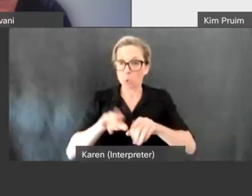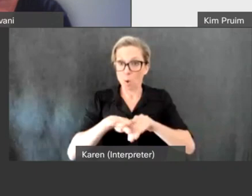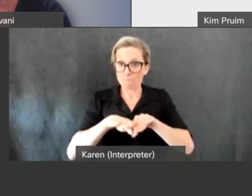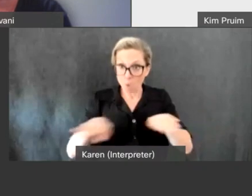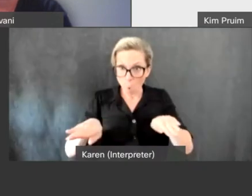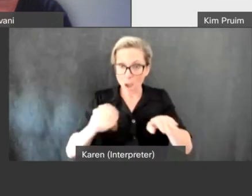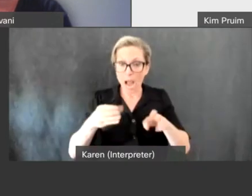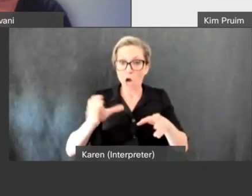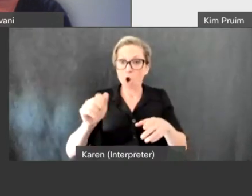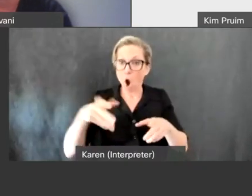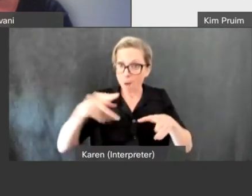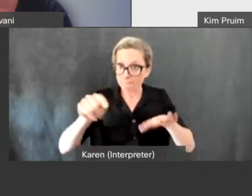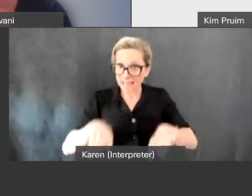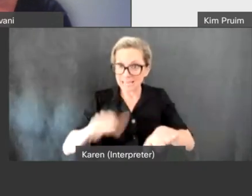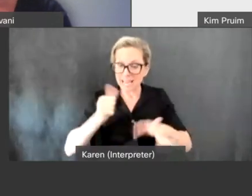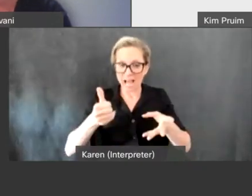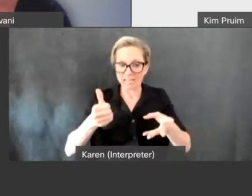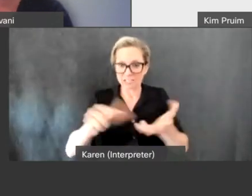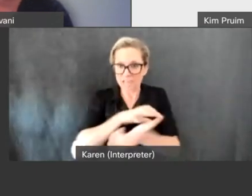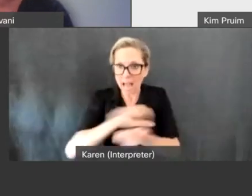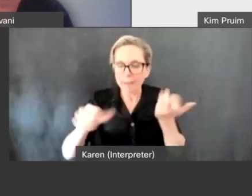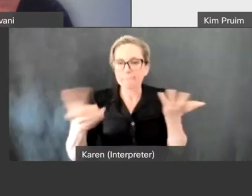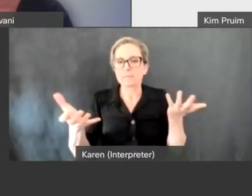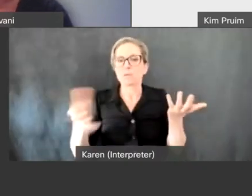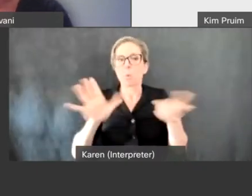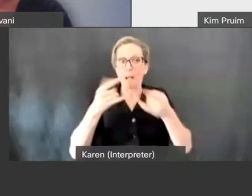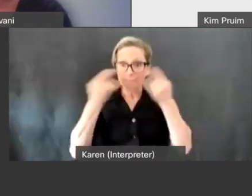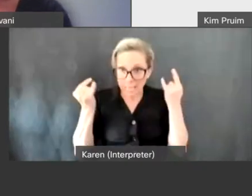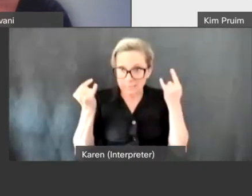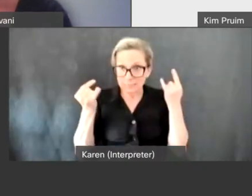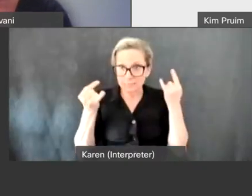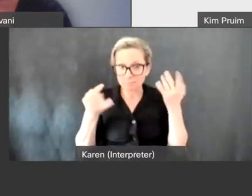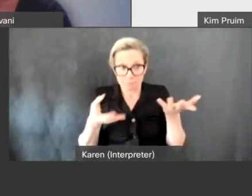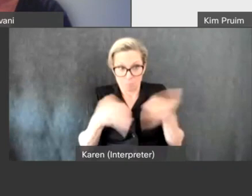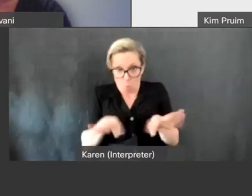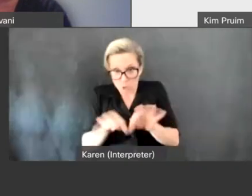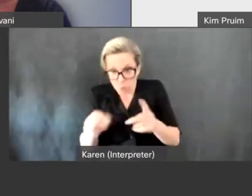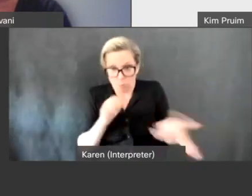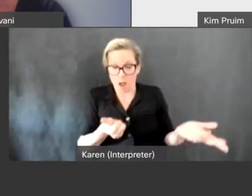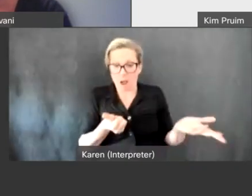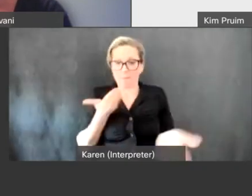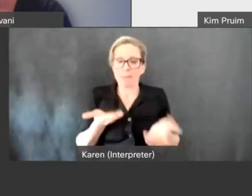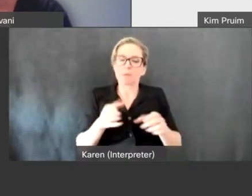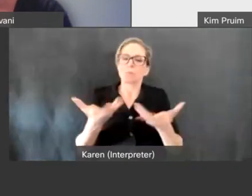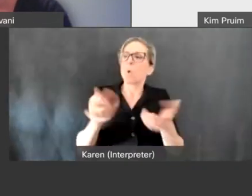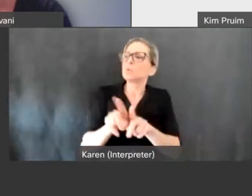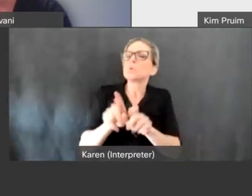and carpeting isn't being trampled? Are they going to be wearing masks? Do you care about that? What about shoe coverings?